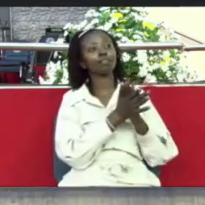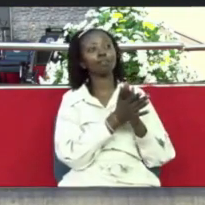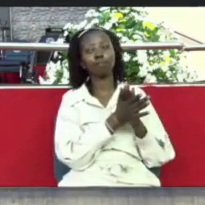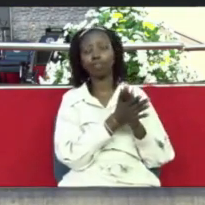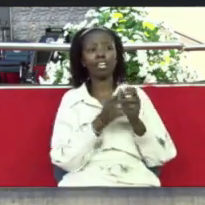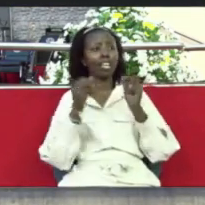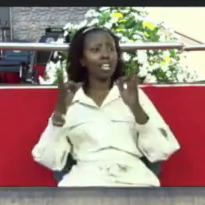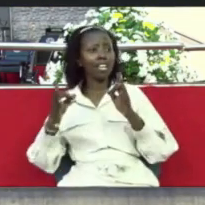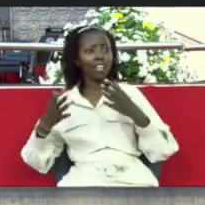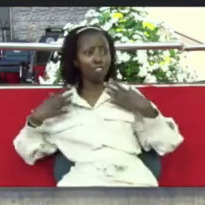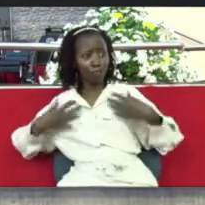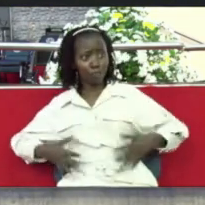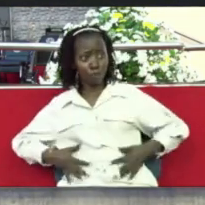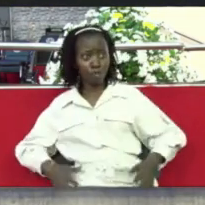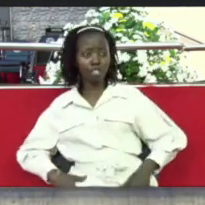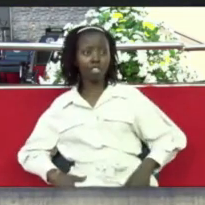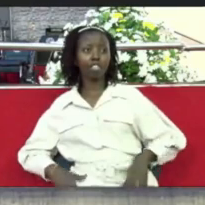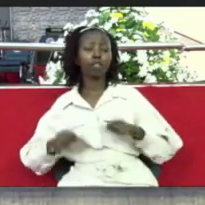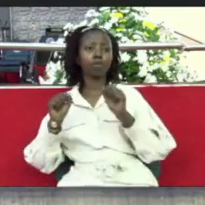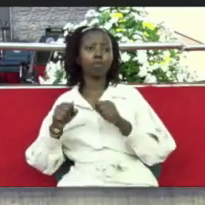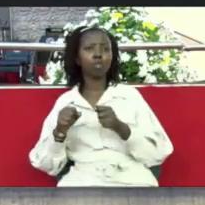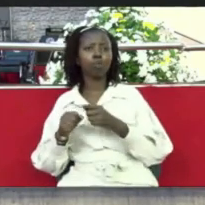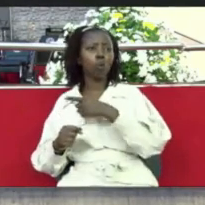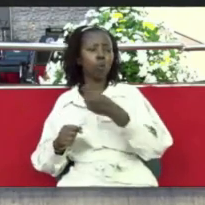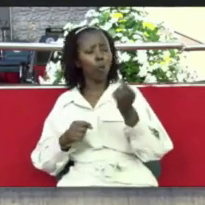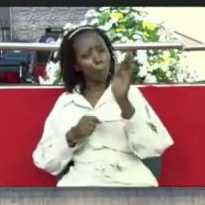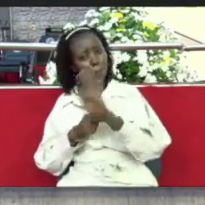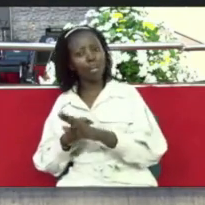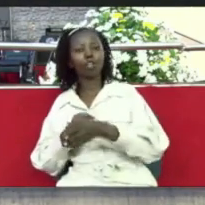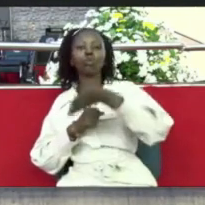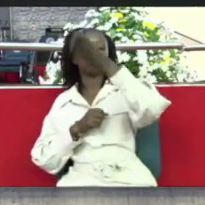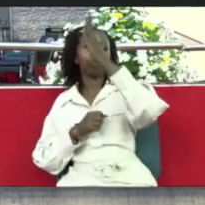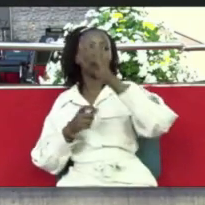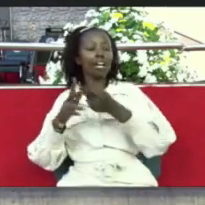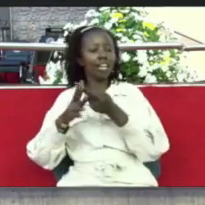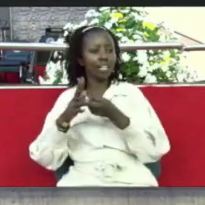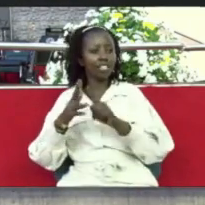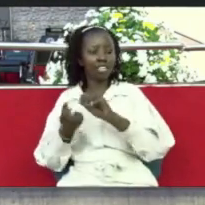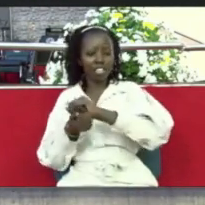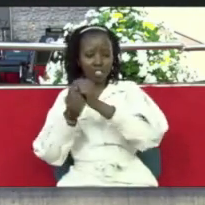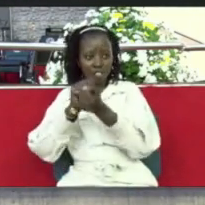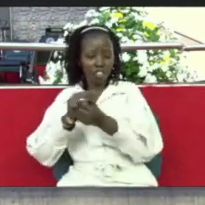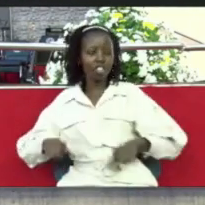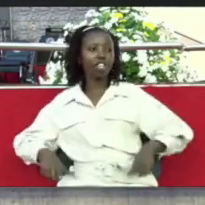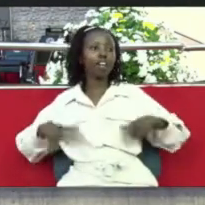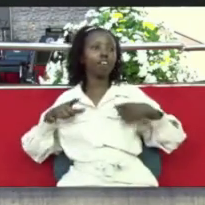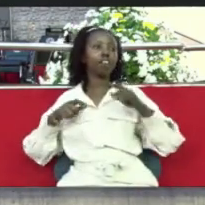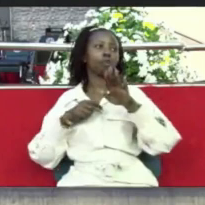If it is your flesh, you need to go to God and start making changes in your life.